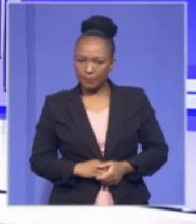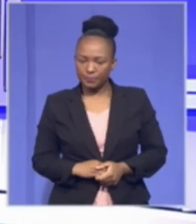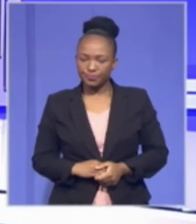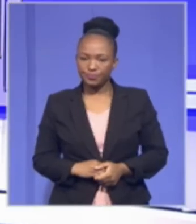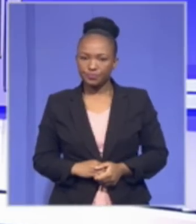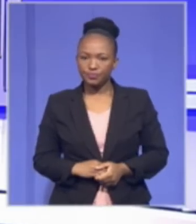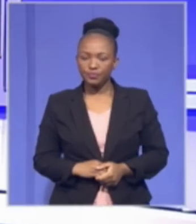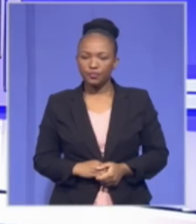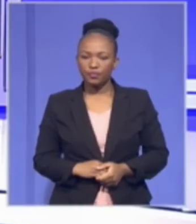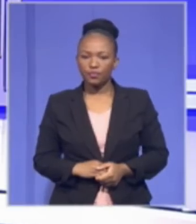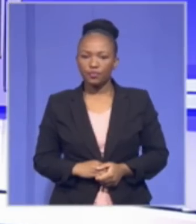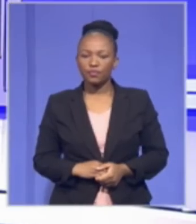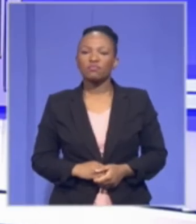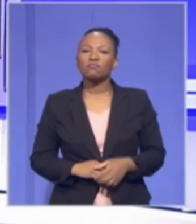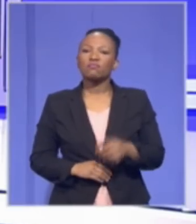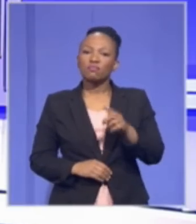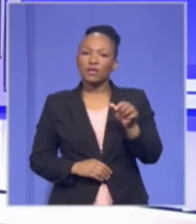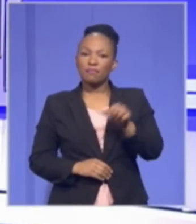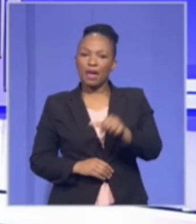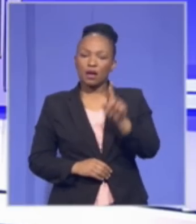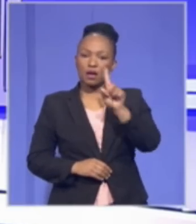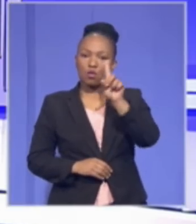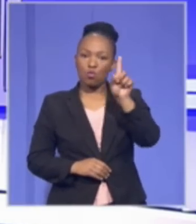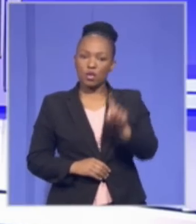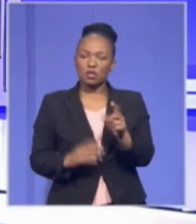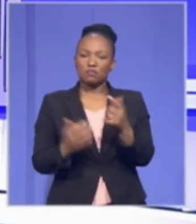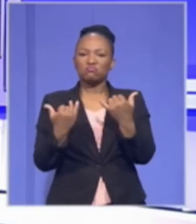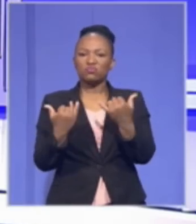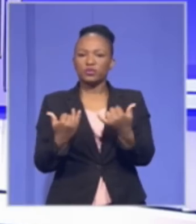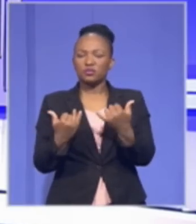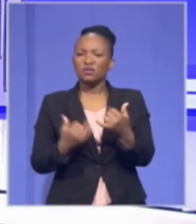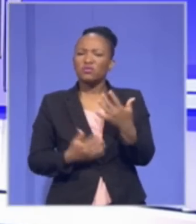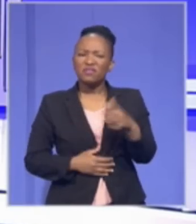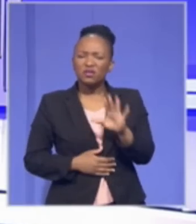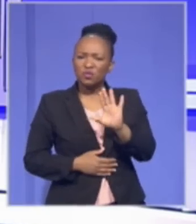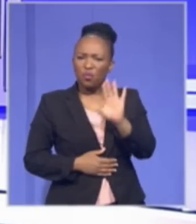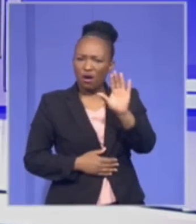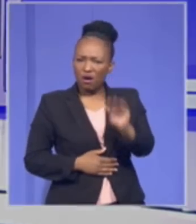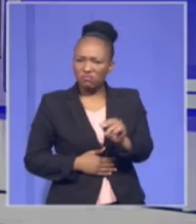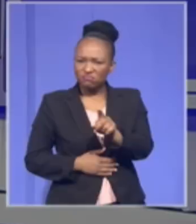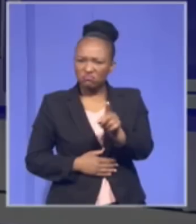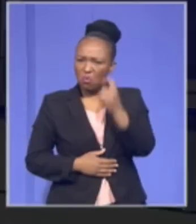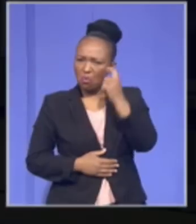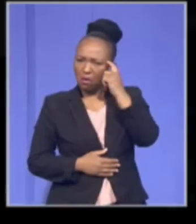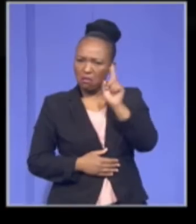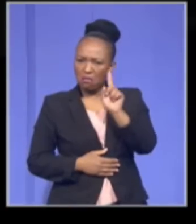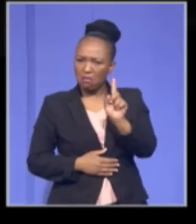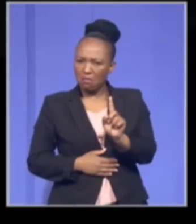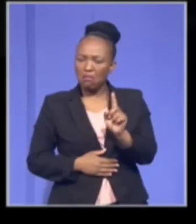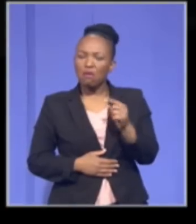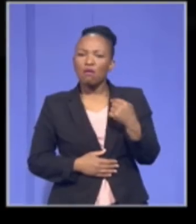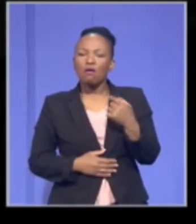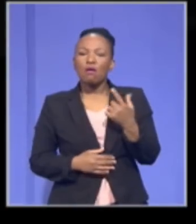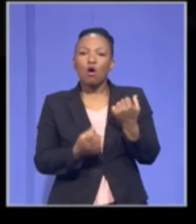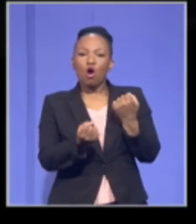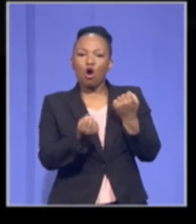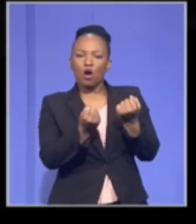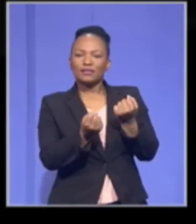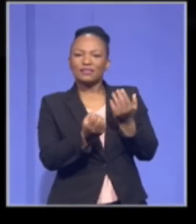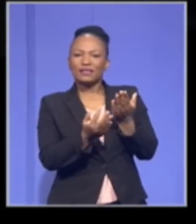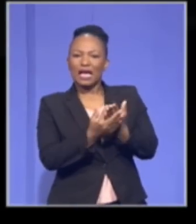Re boela morago go potšišo ya rena ya letšatši mo rile gore a botšiša gore na maikutlo a gago ke a fe go kahlolo ya kgorotsheko kgolo ya